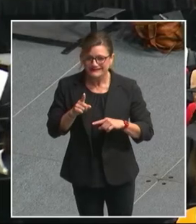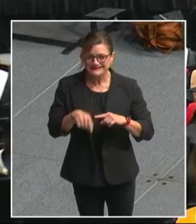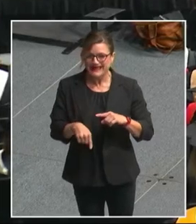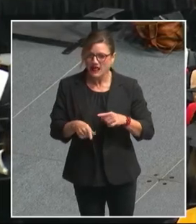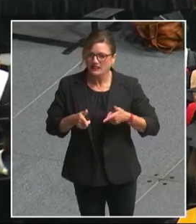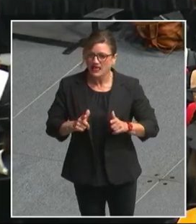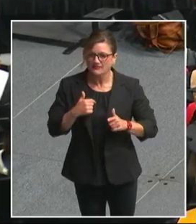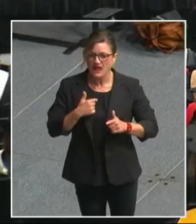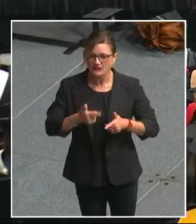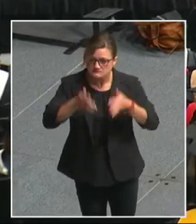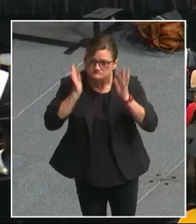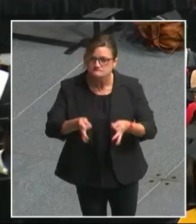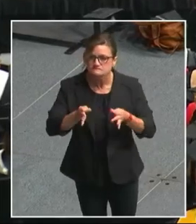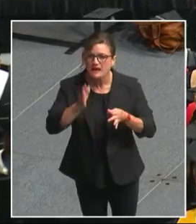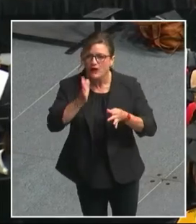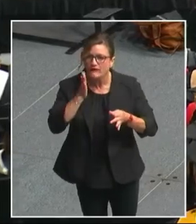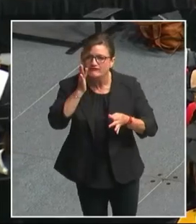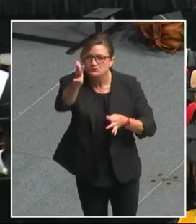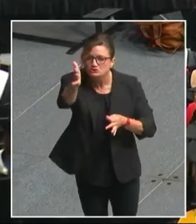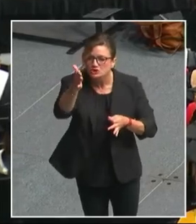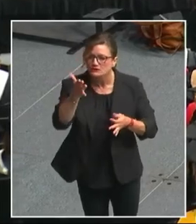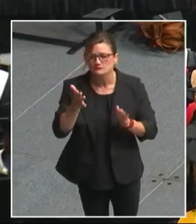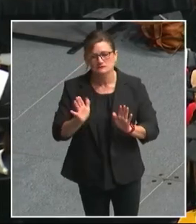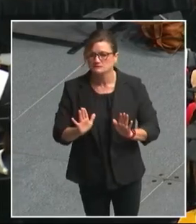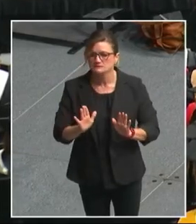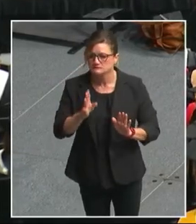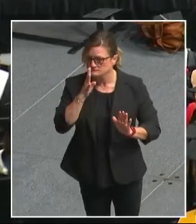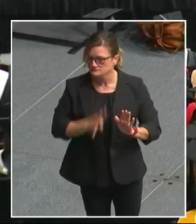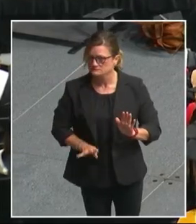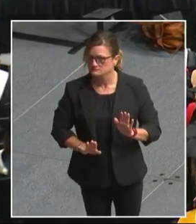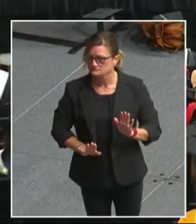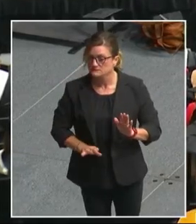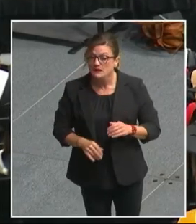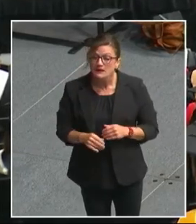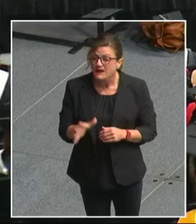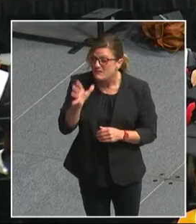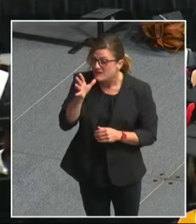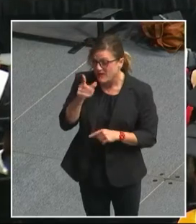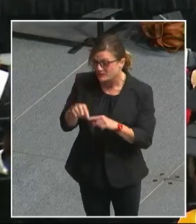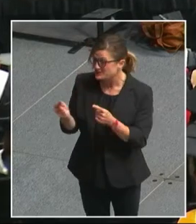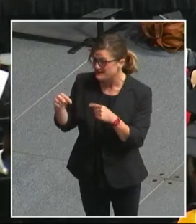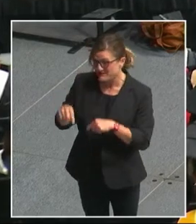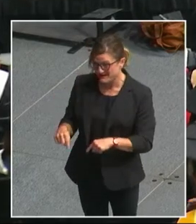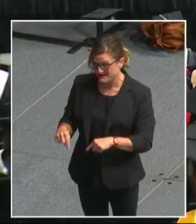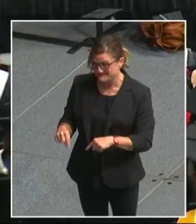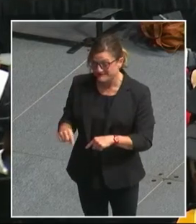future. And even though my mom couldn't be here, I know she and my dad